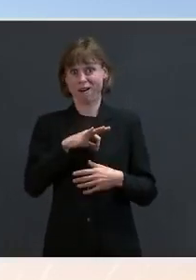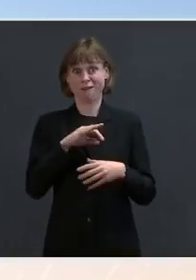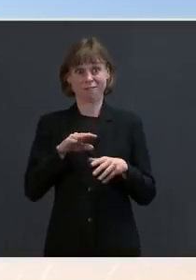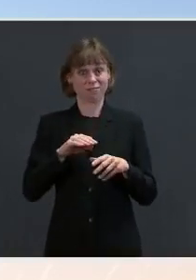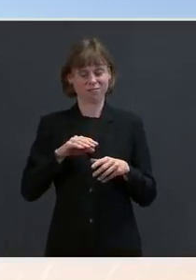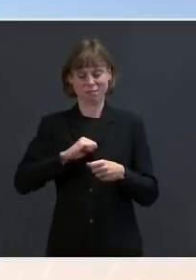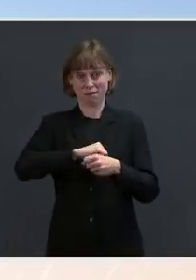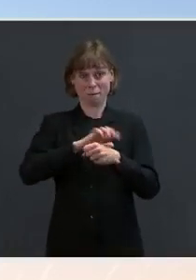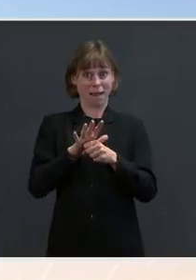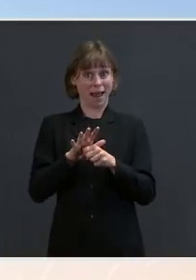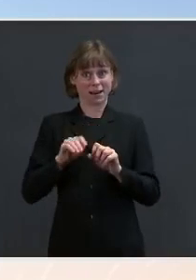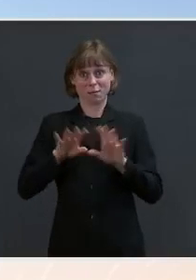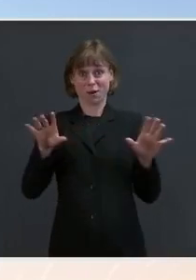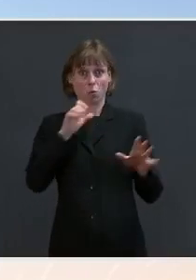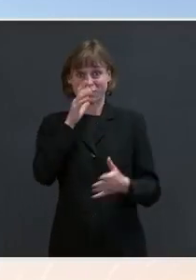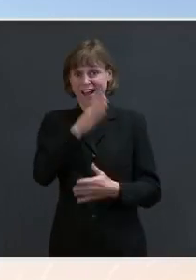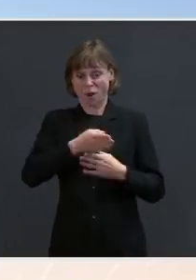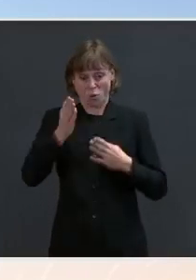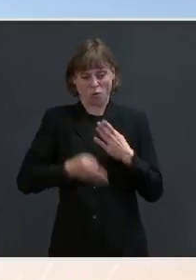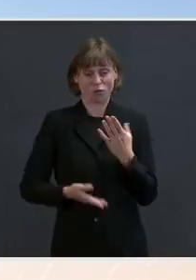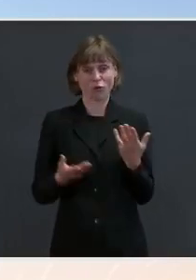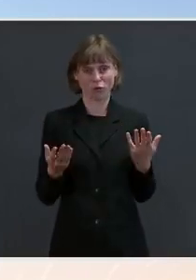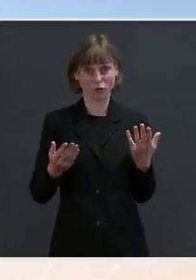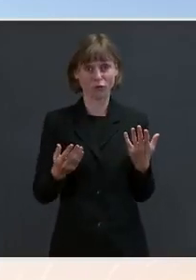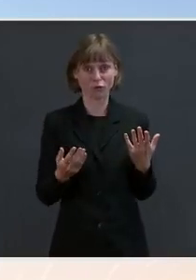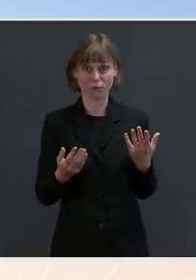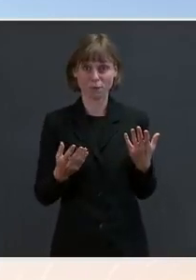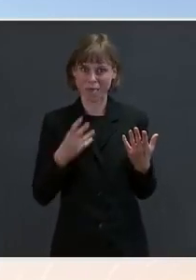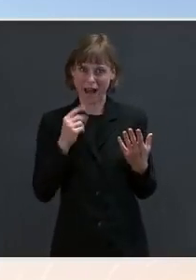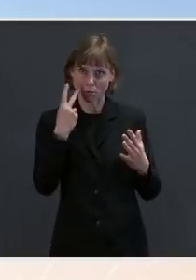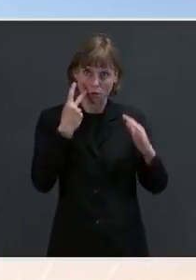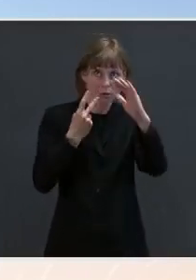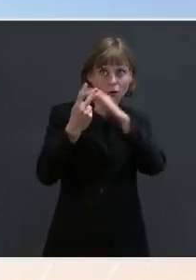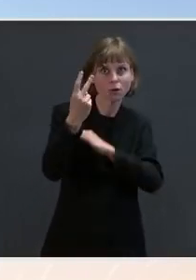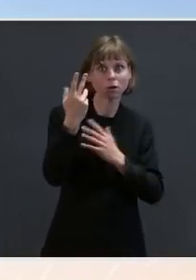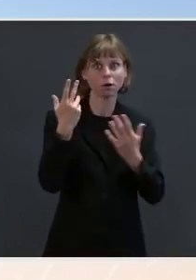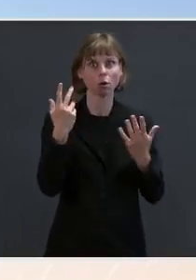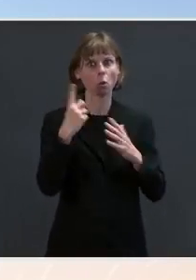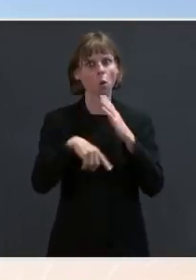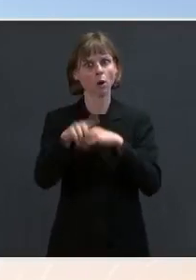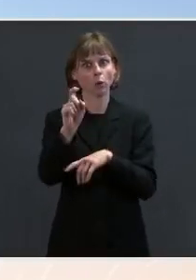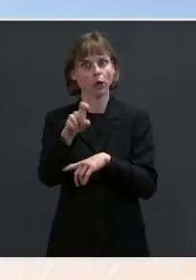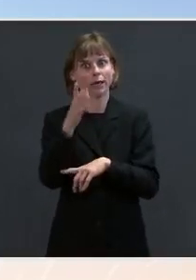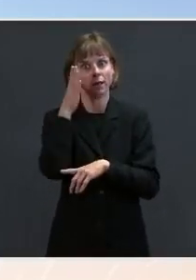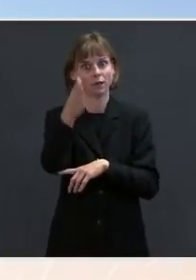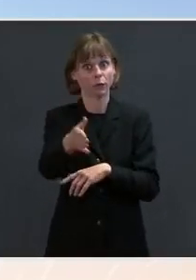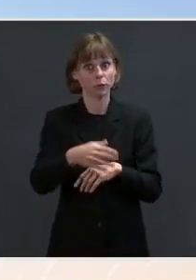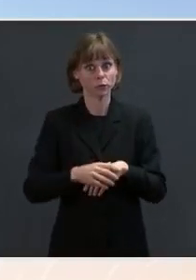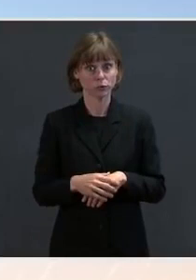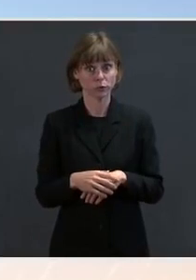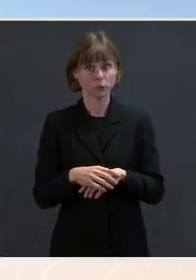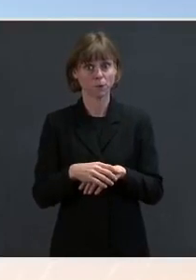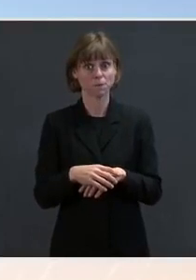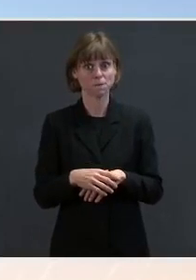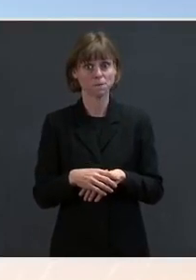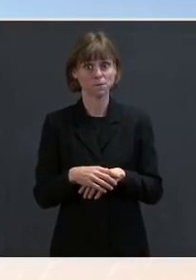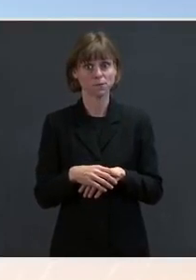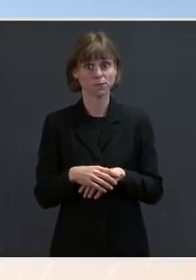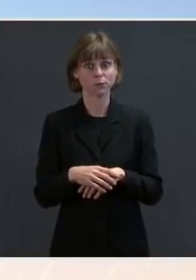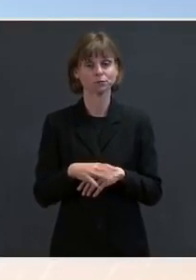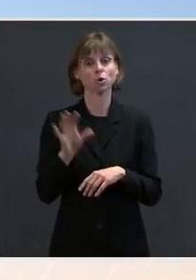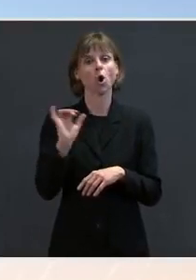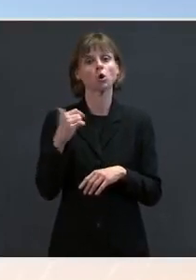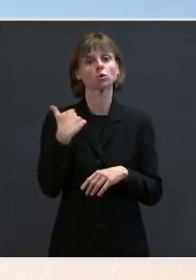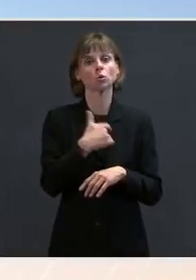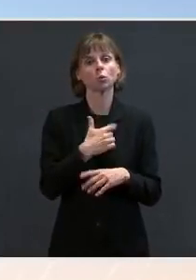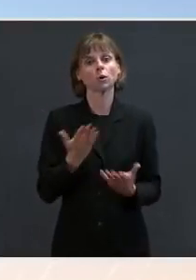not concluded at this point in time, and they're also looking ahead to what their needs are down the road. We've also, you know, we proposed, as you